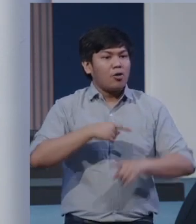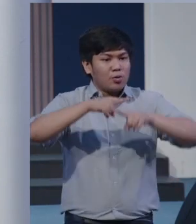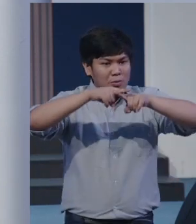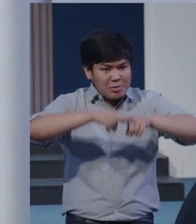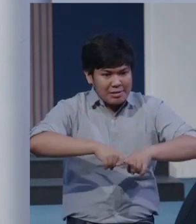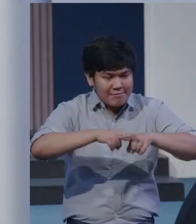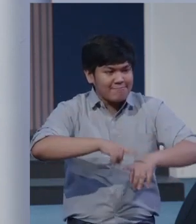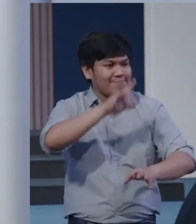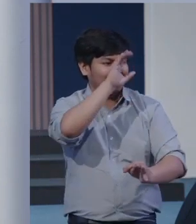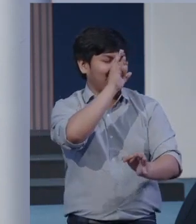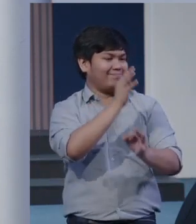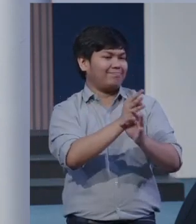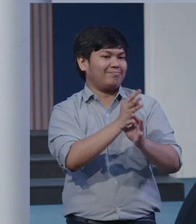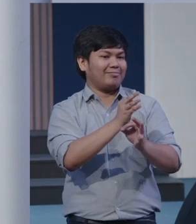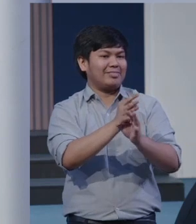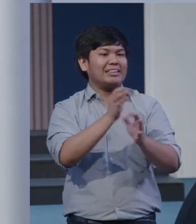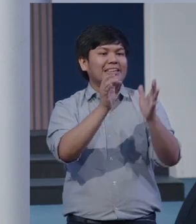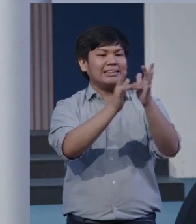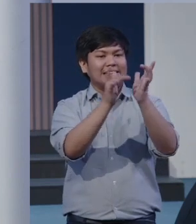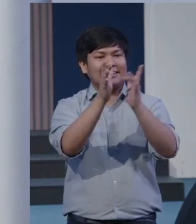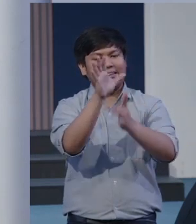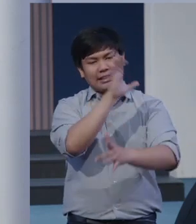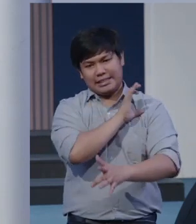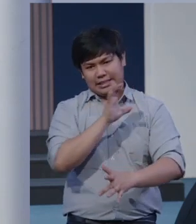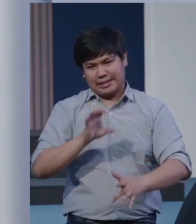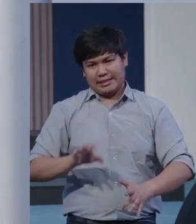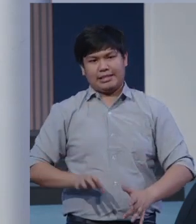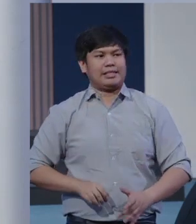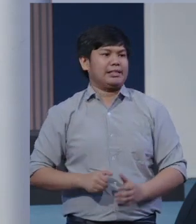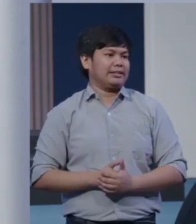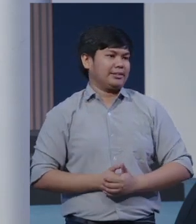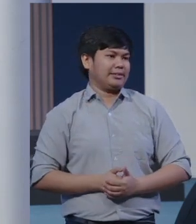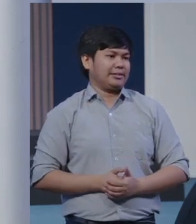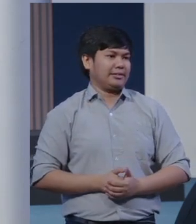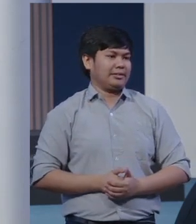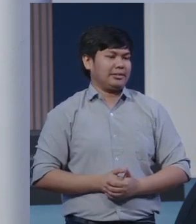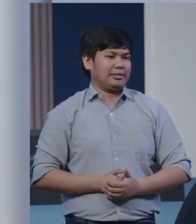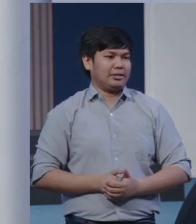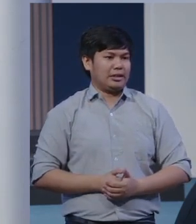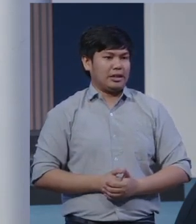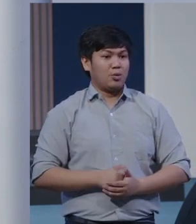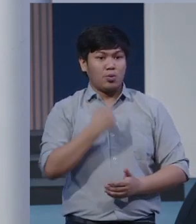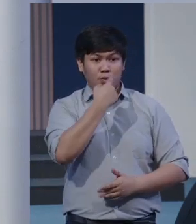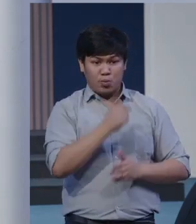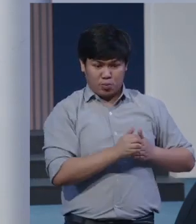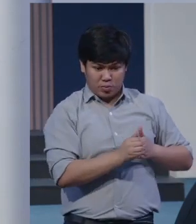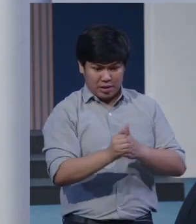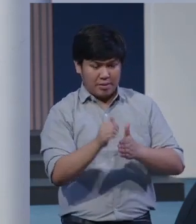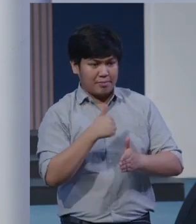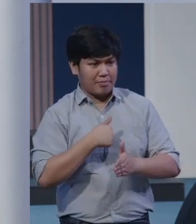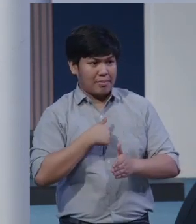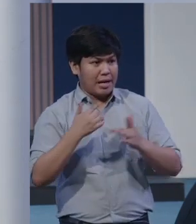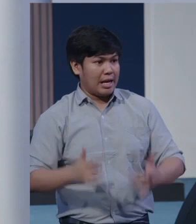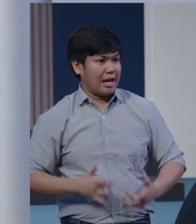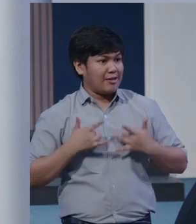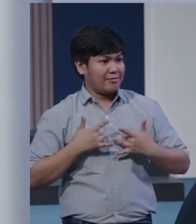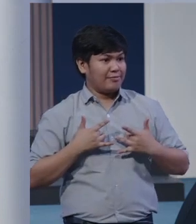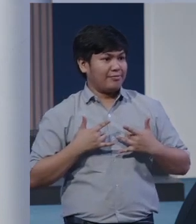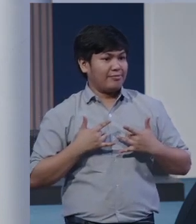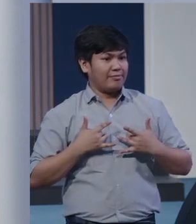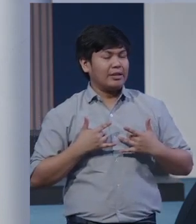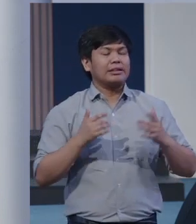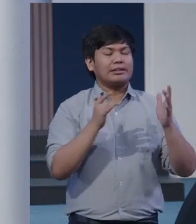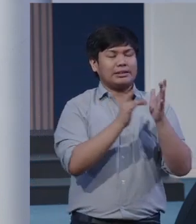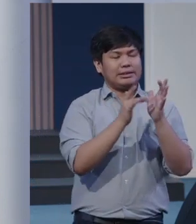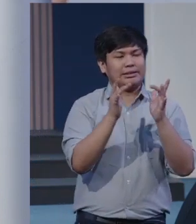God na parang siya mismo ang nabubuhay hindi na ako who Loved Me and gave himself for me yun ang dahilan kung